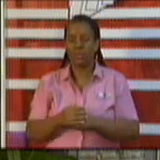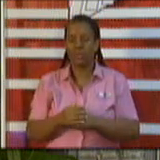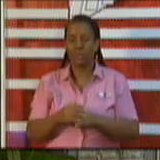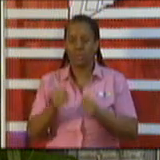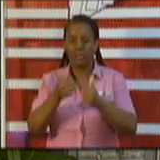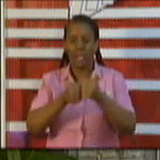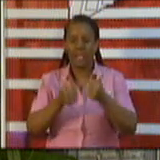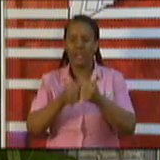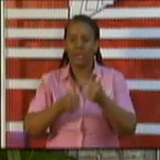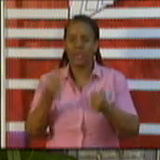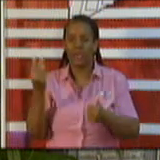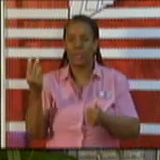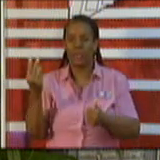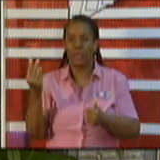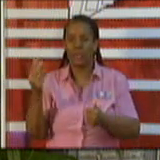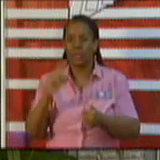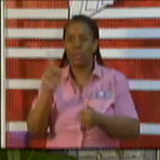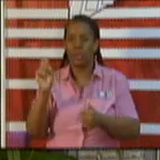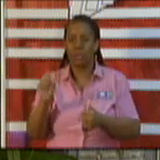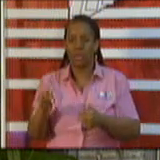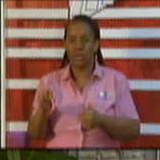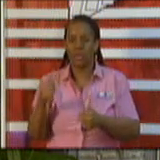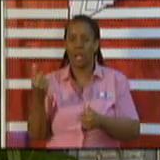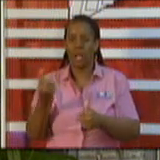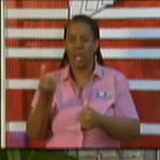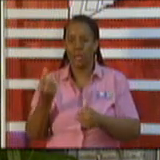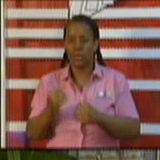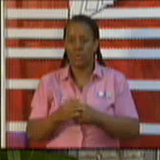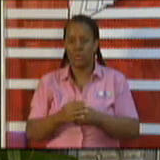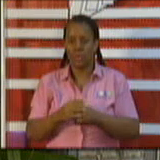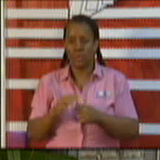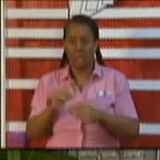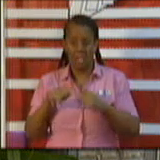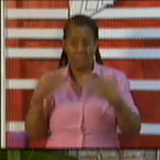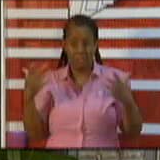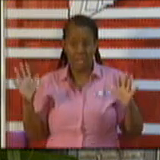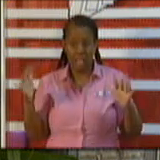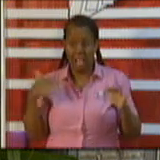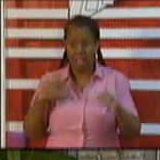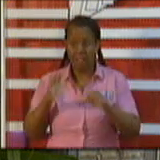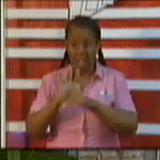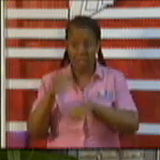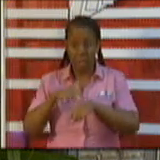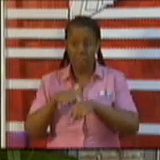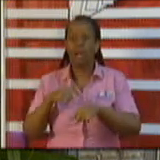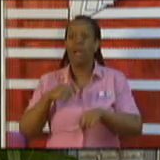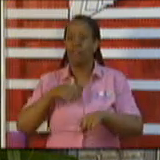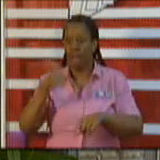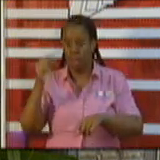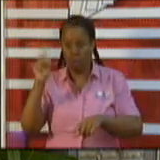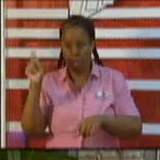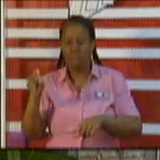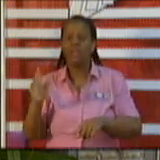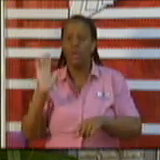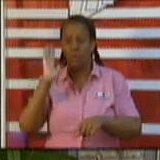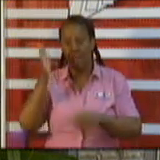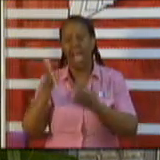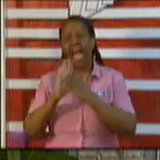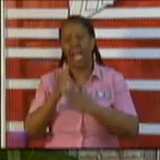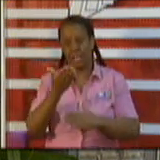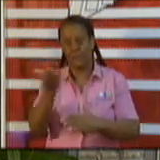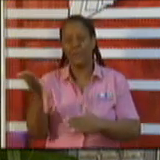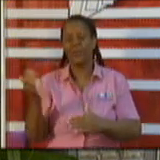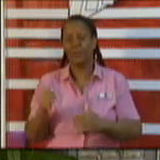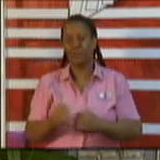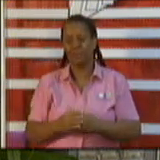two questions in. Once we have completed the pool and time allows I will come back to you. So let us keep this in mind as we begin taking